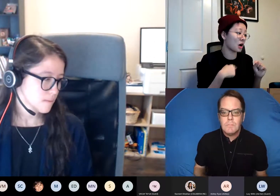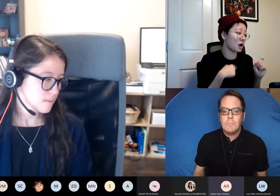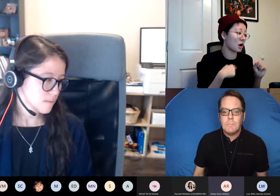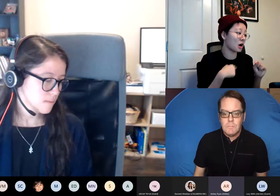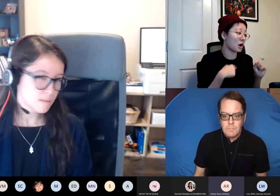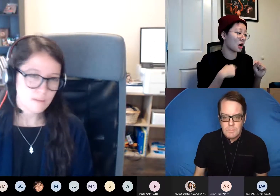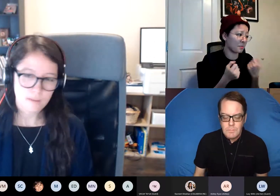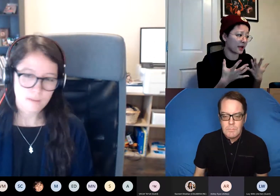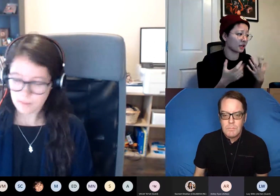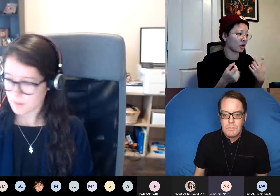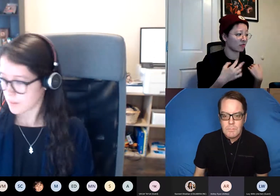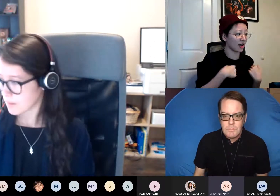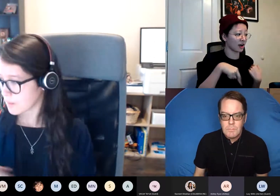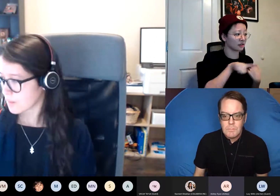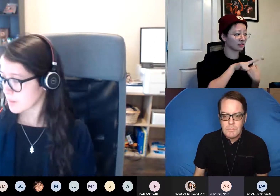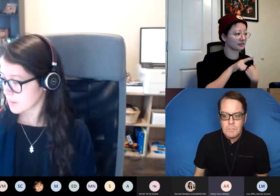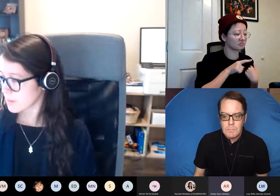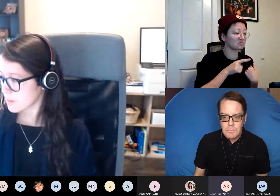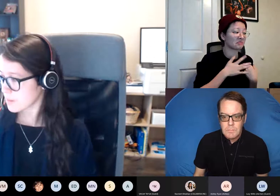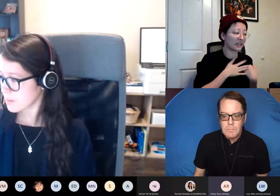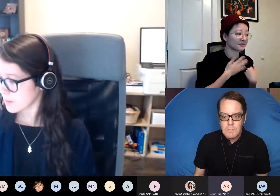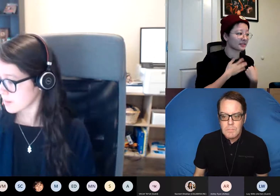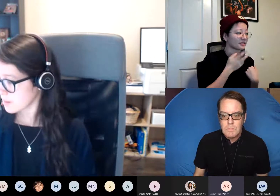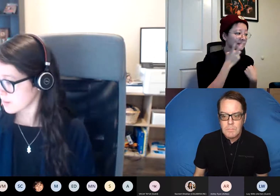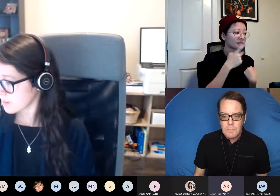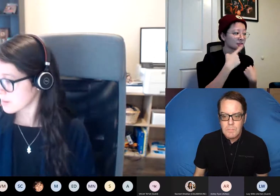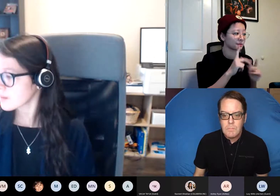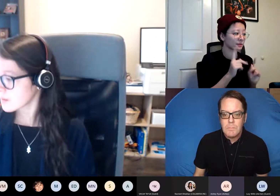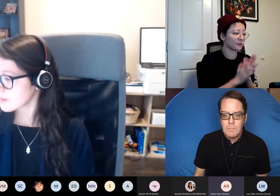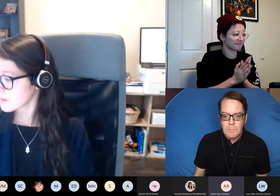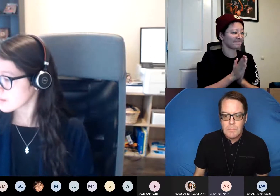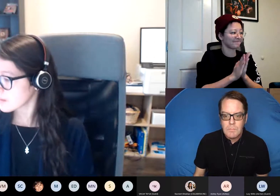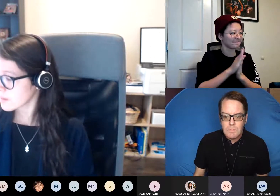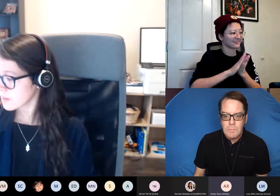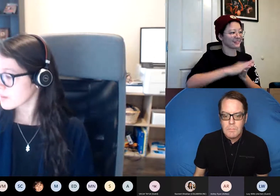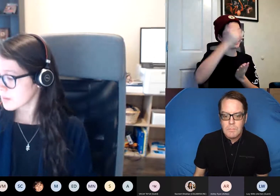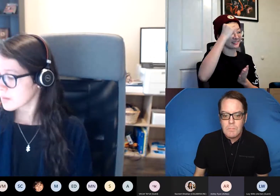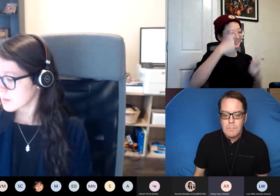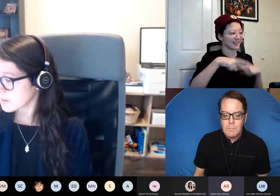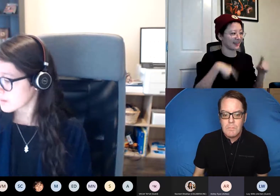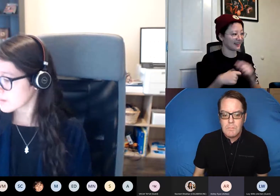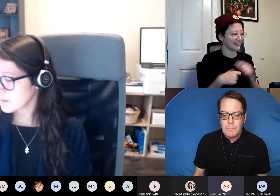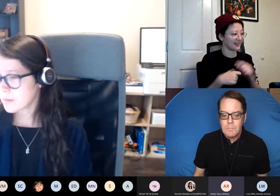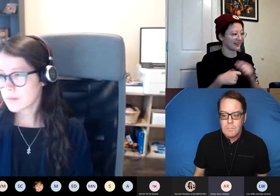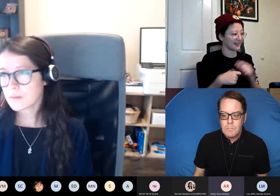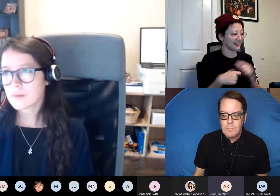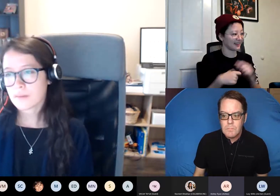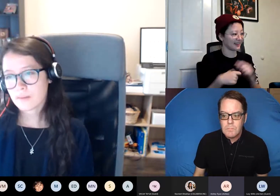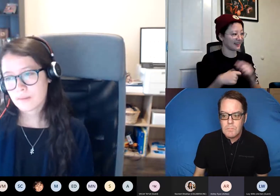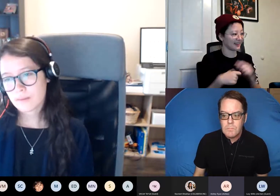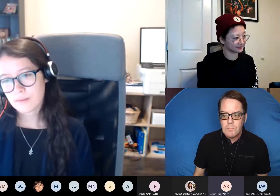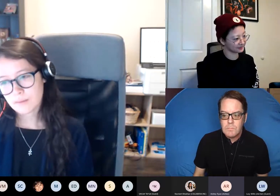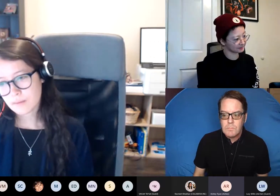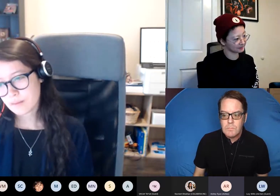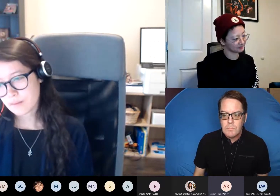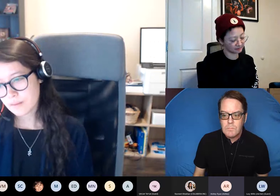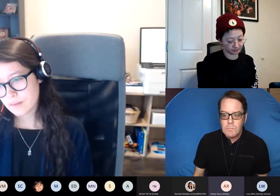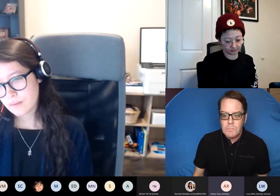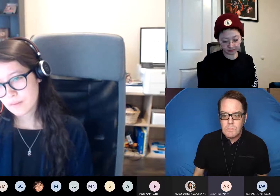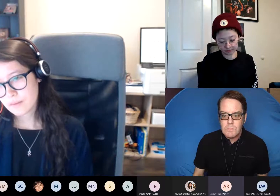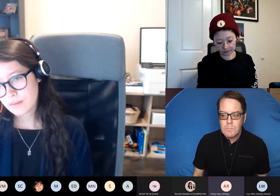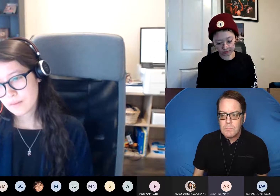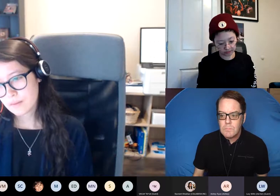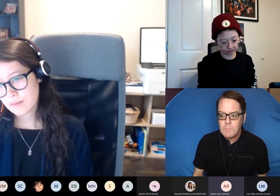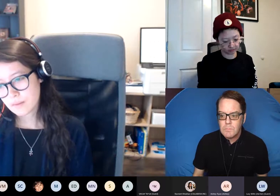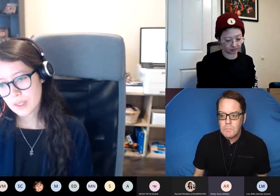with you. I'd like to make sure that I'm doing my part here. And that may be true for other